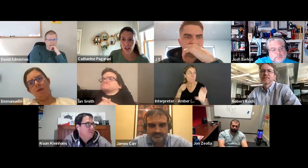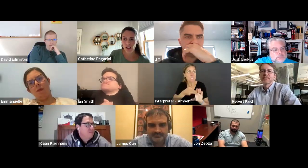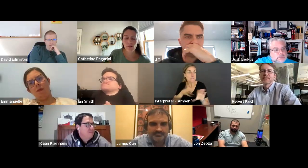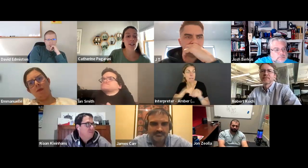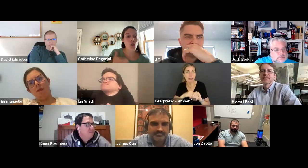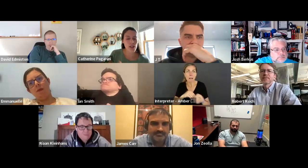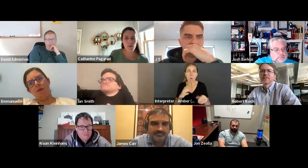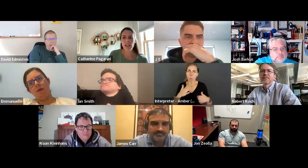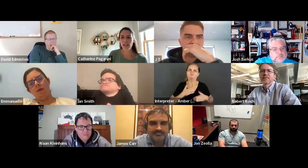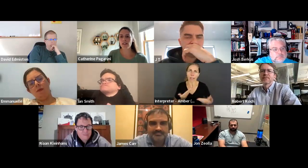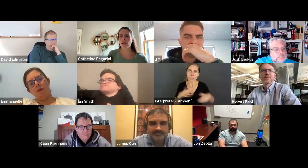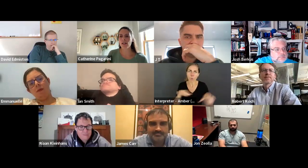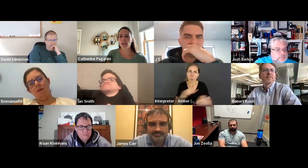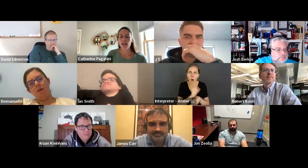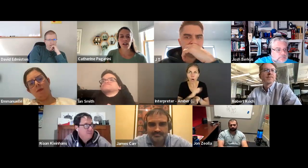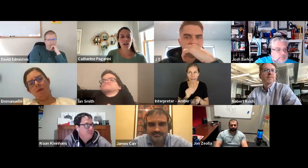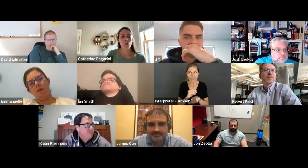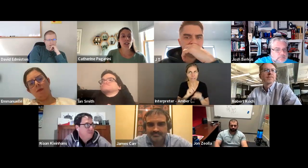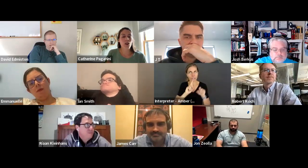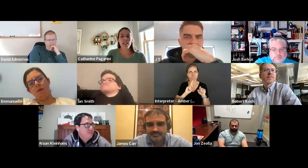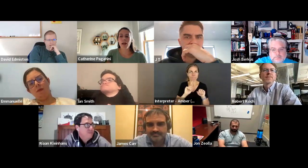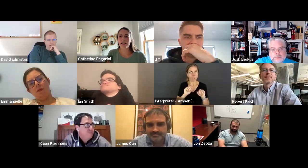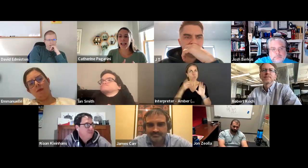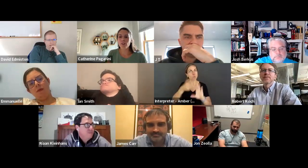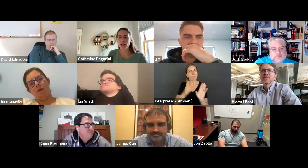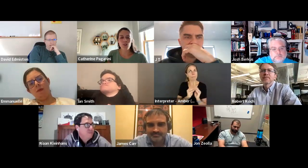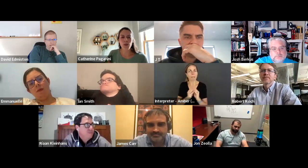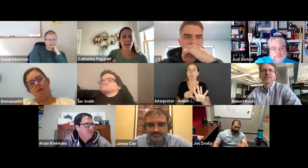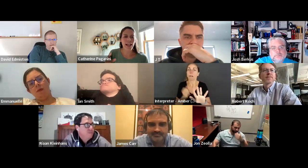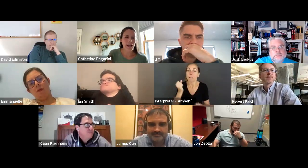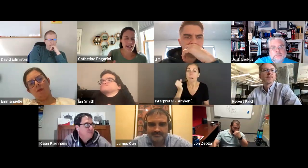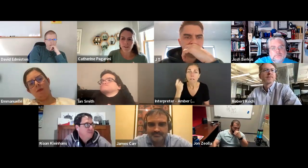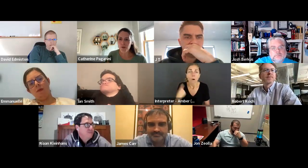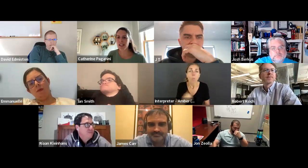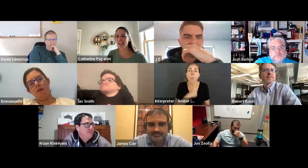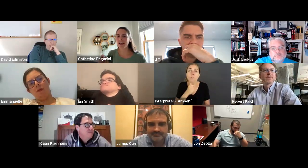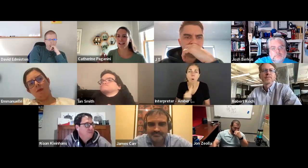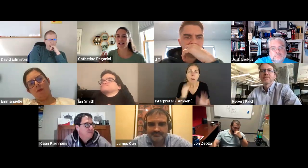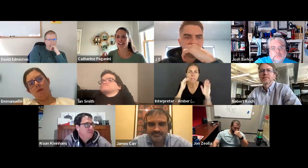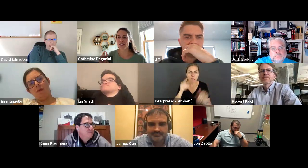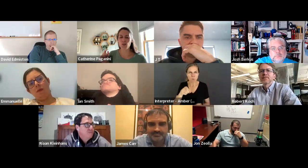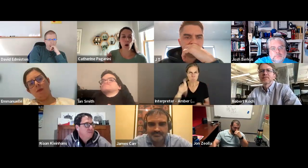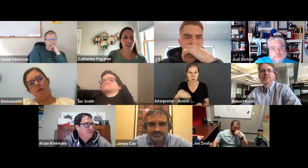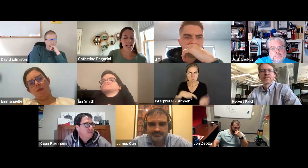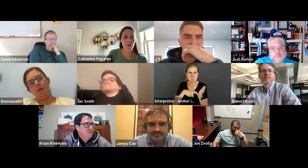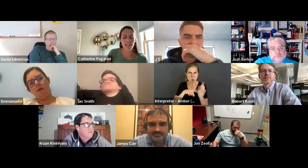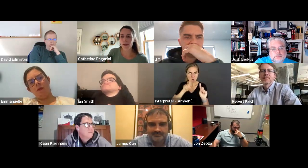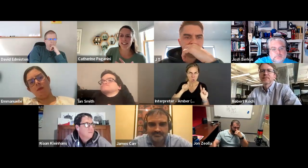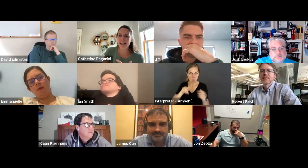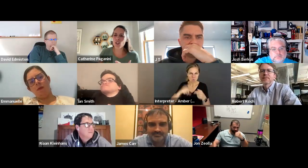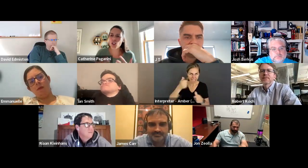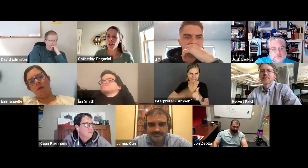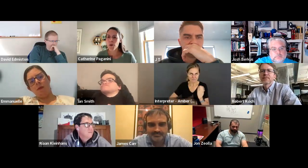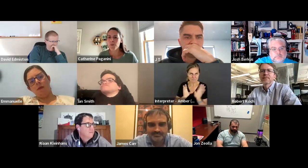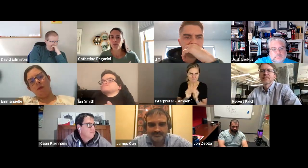work, right? Join the meetings. We don't expect everyone to be at every meeting and do all the time, but